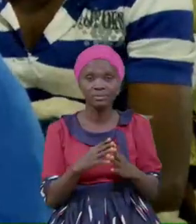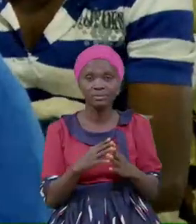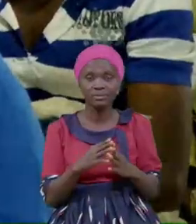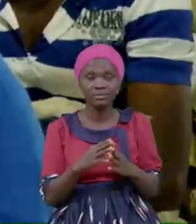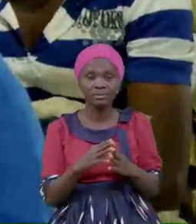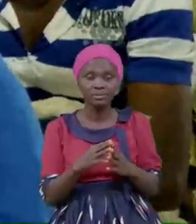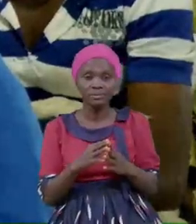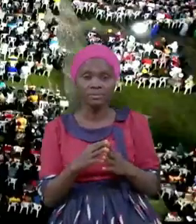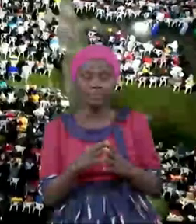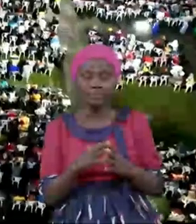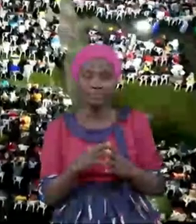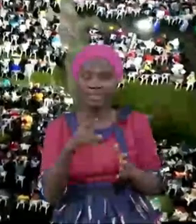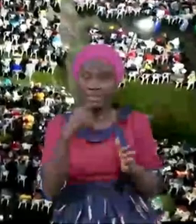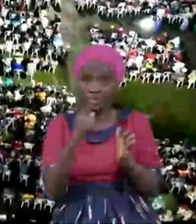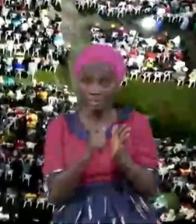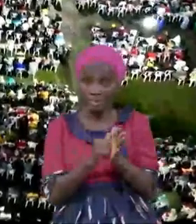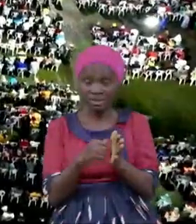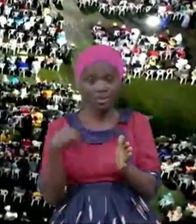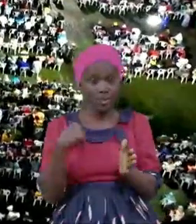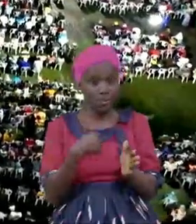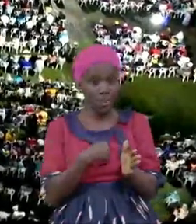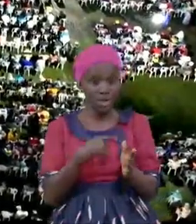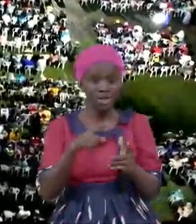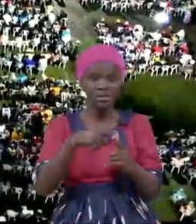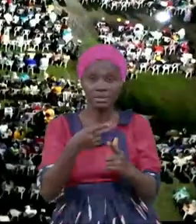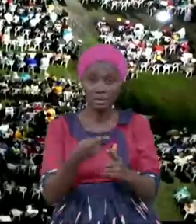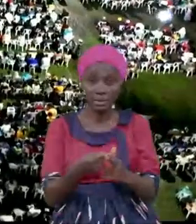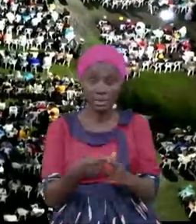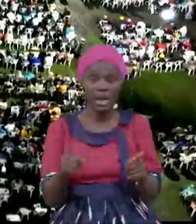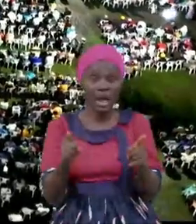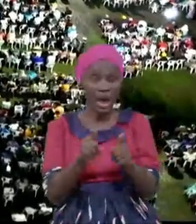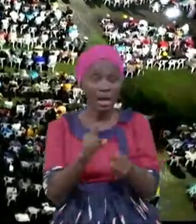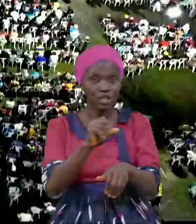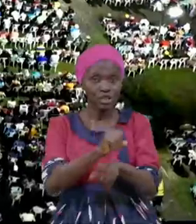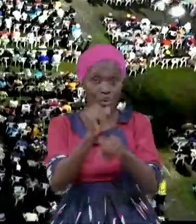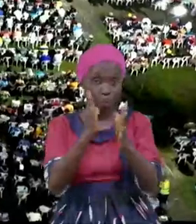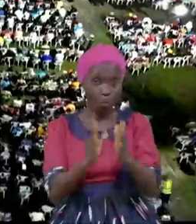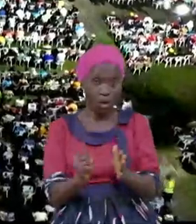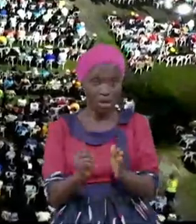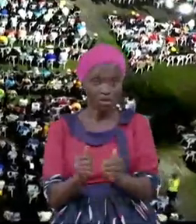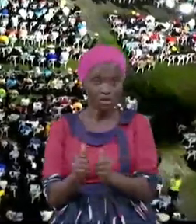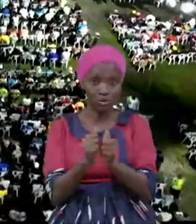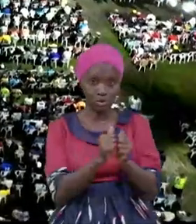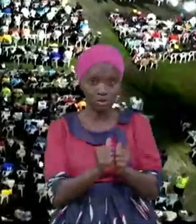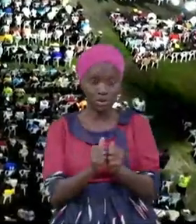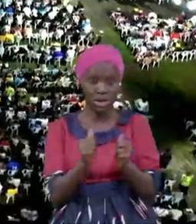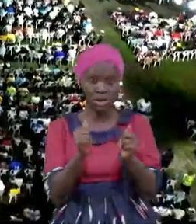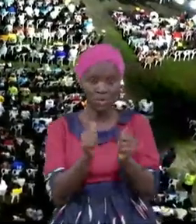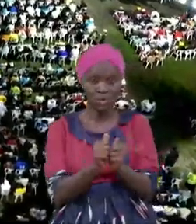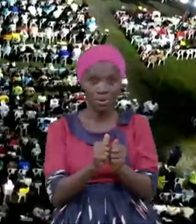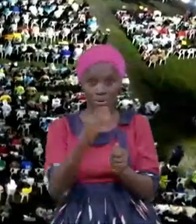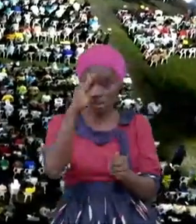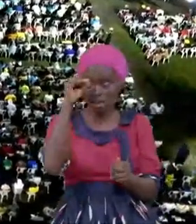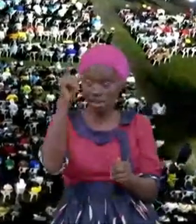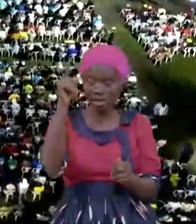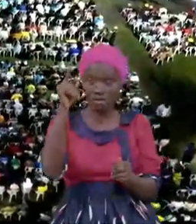1, it says, we then, as workers together with him, that's with